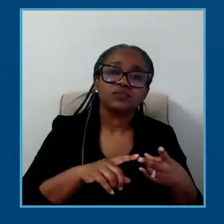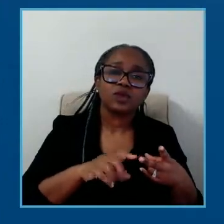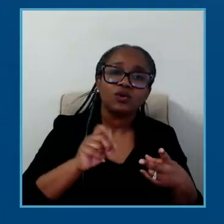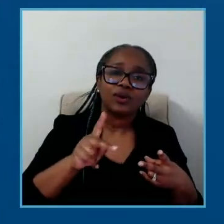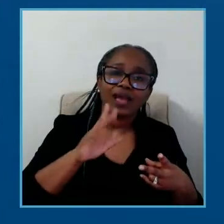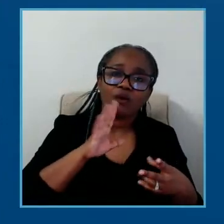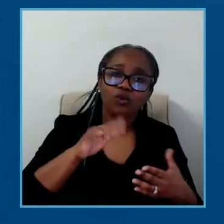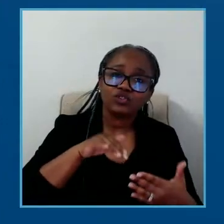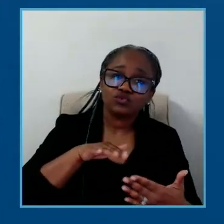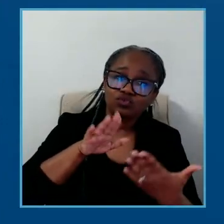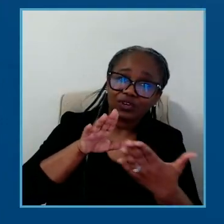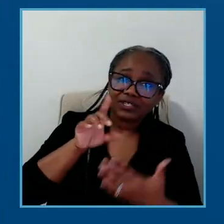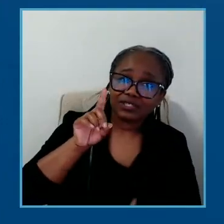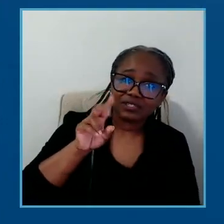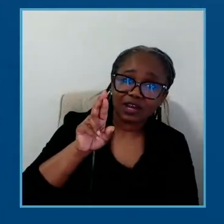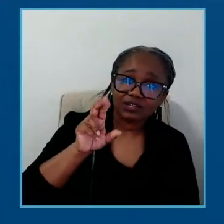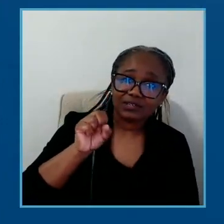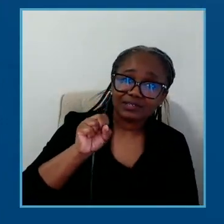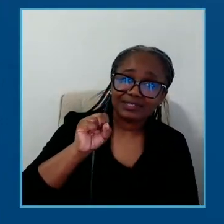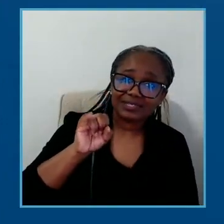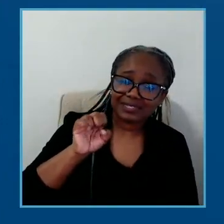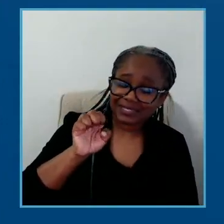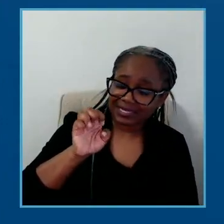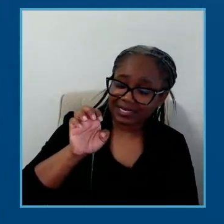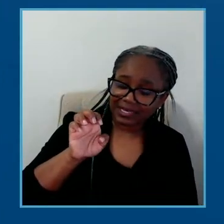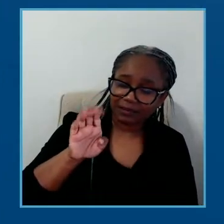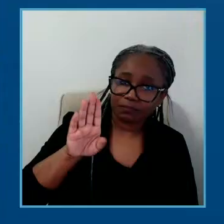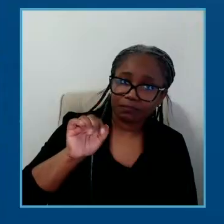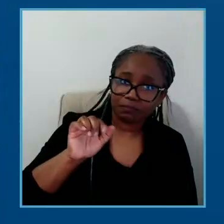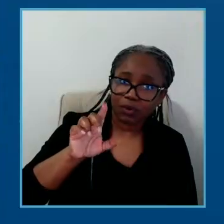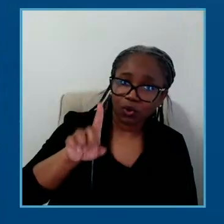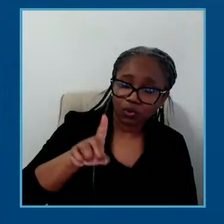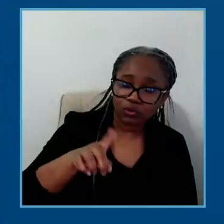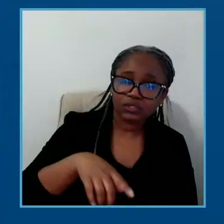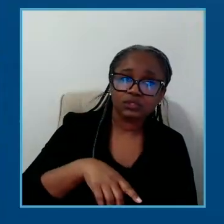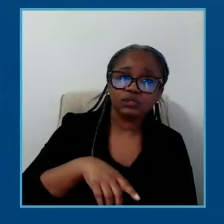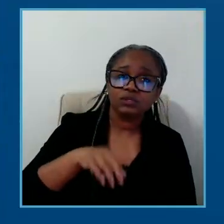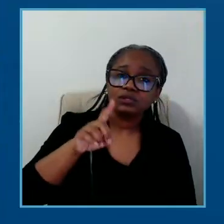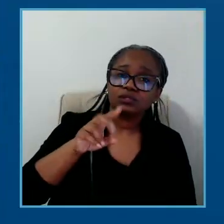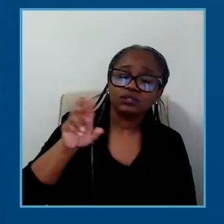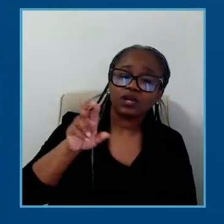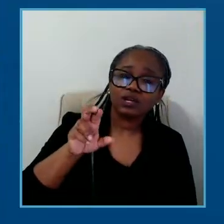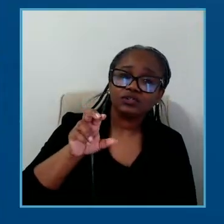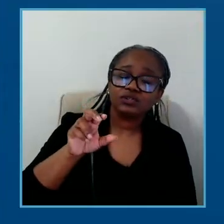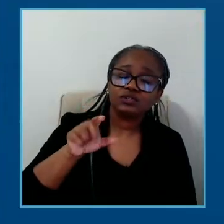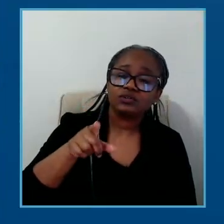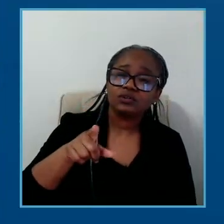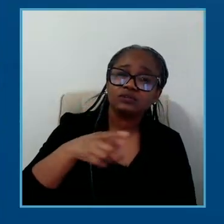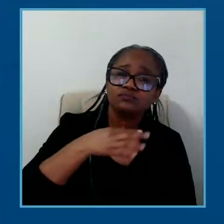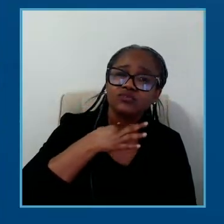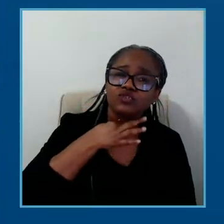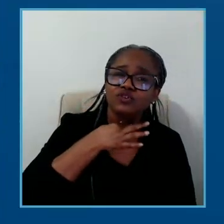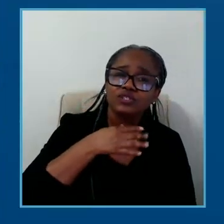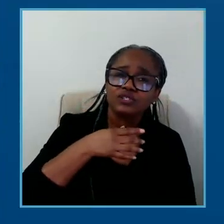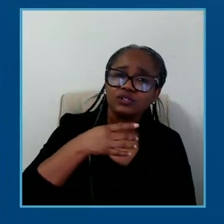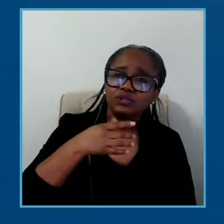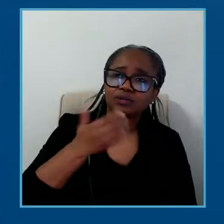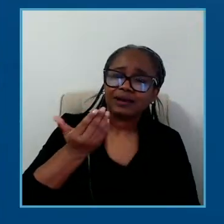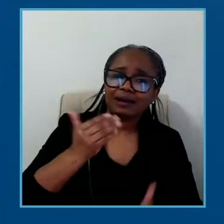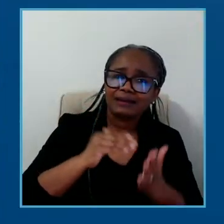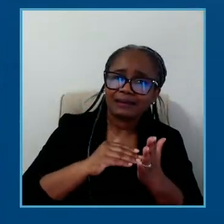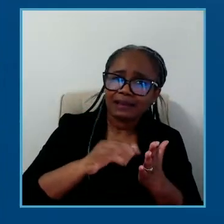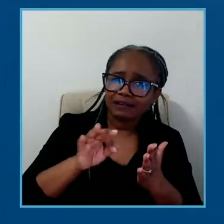Siebold. And Doctor, I was wondering if you could tell us, again, I think I heard